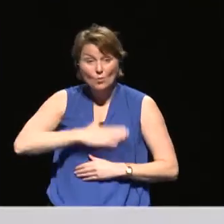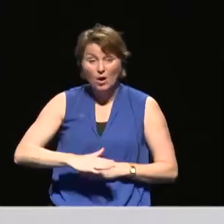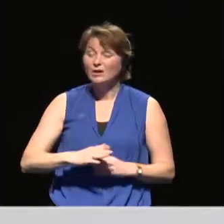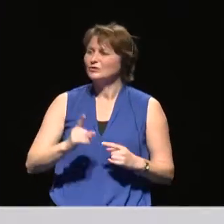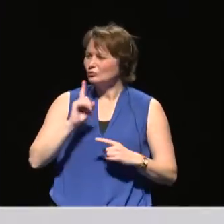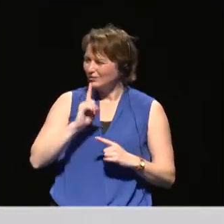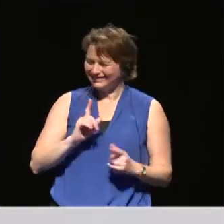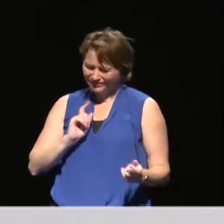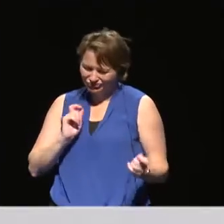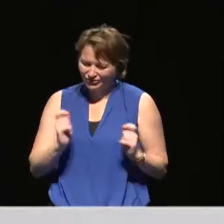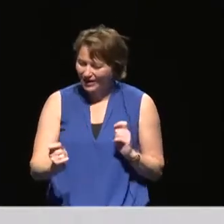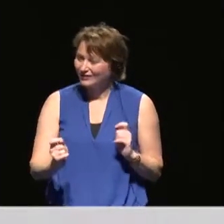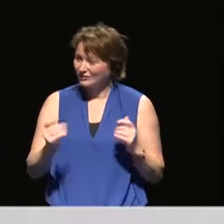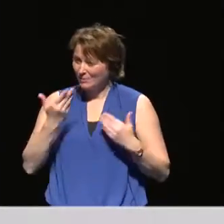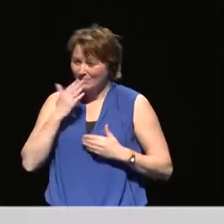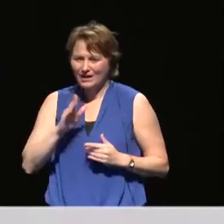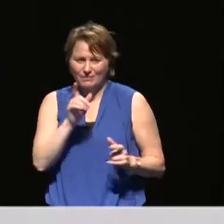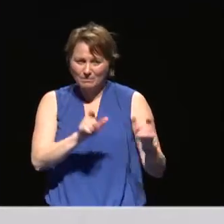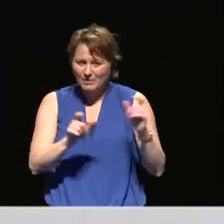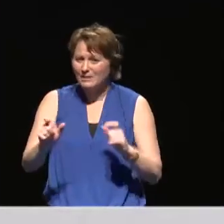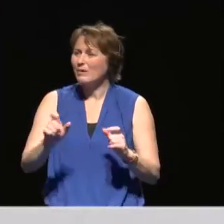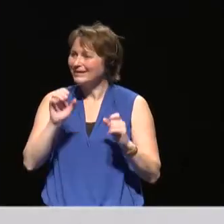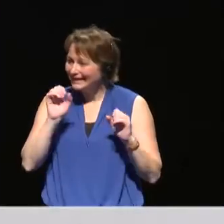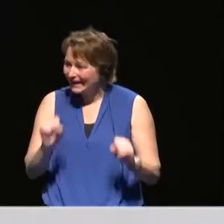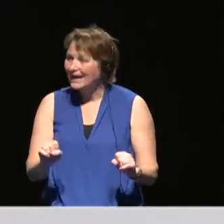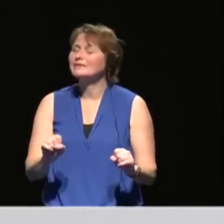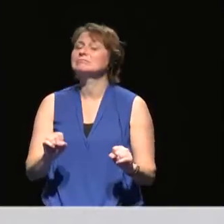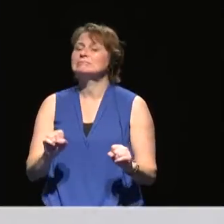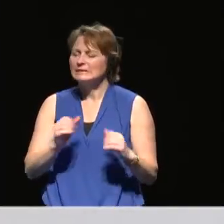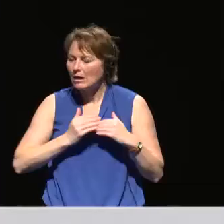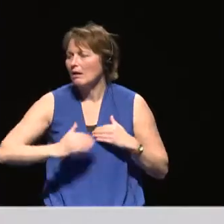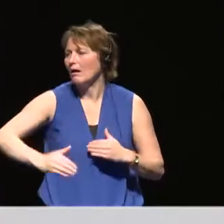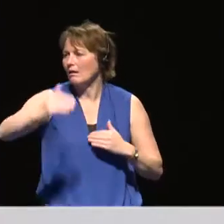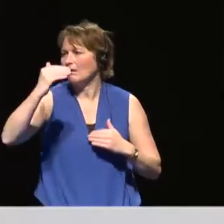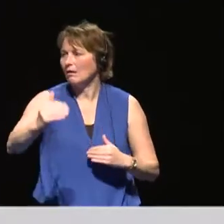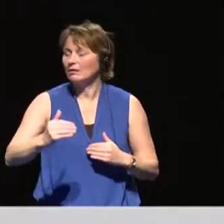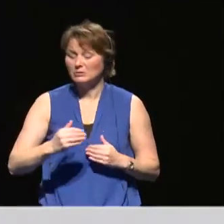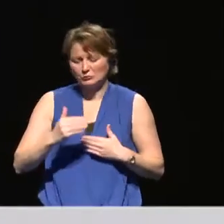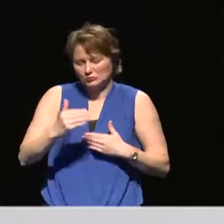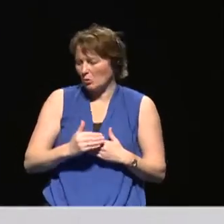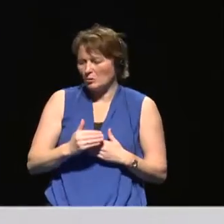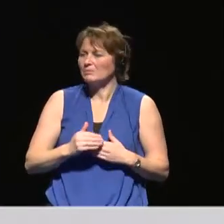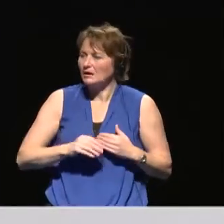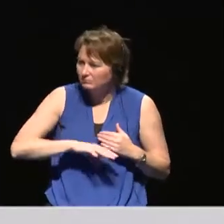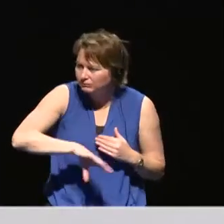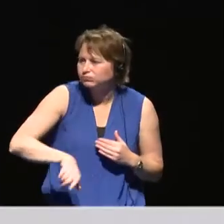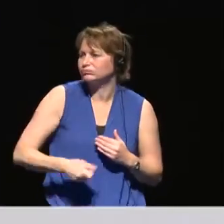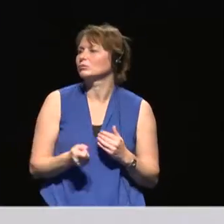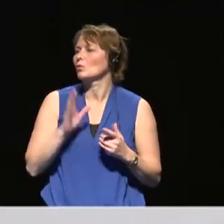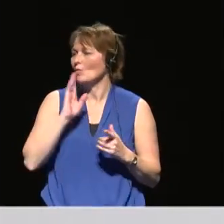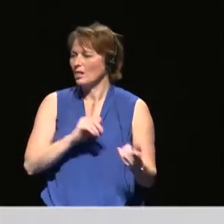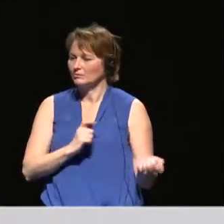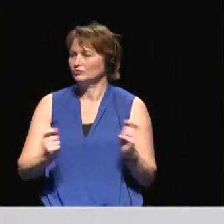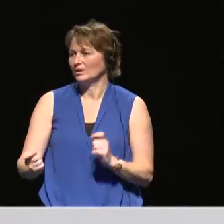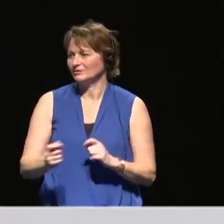see behavioral change in people, because without behavioral change, we cannot fight corruption, despite having anti-corruption laws or institutions in the country.